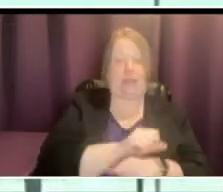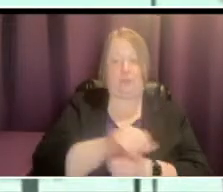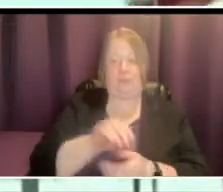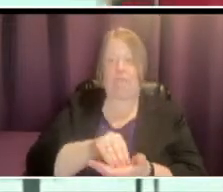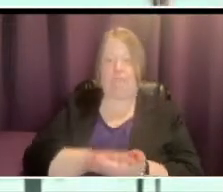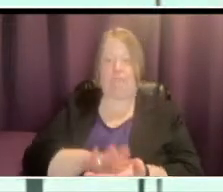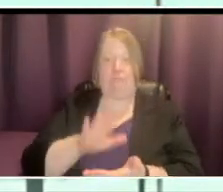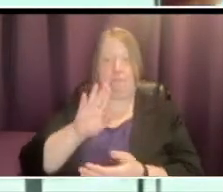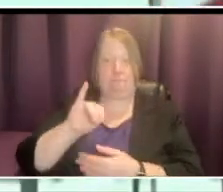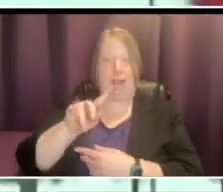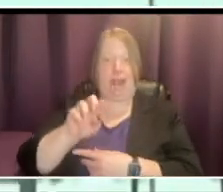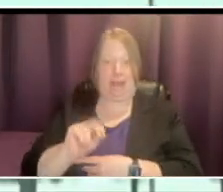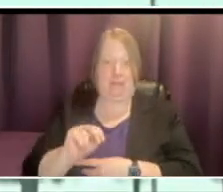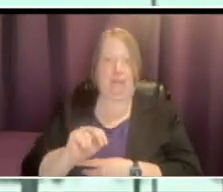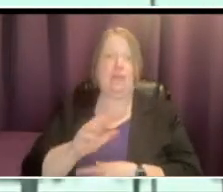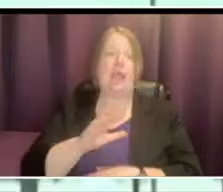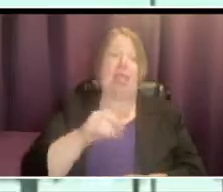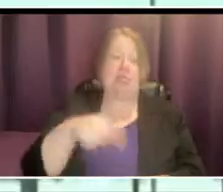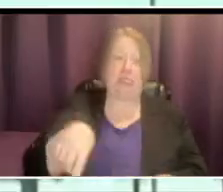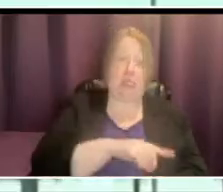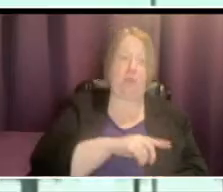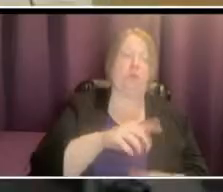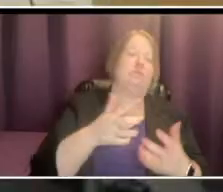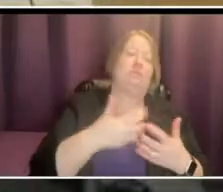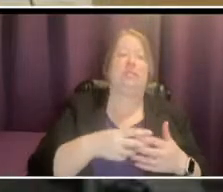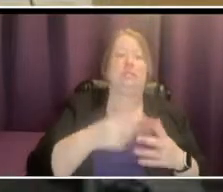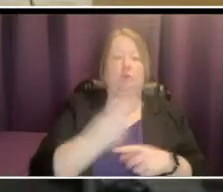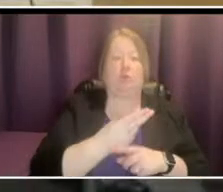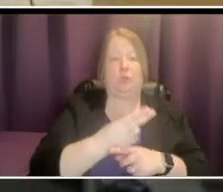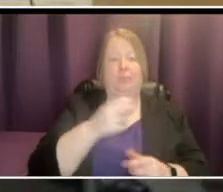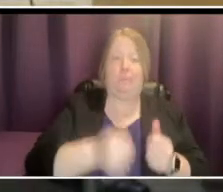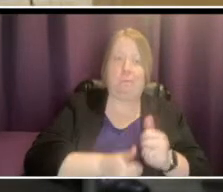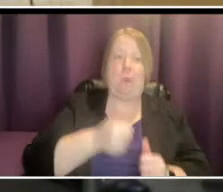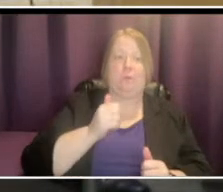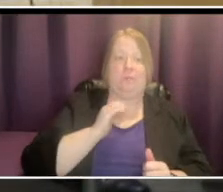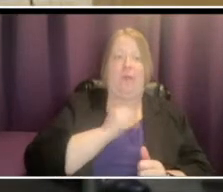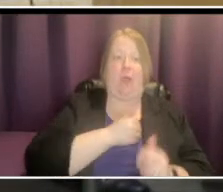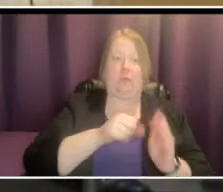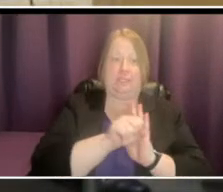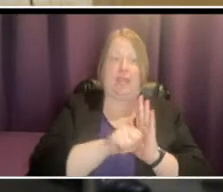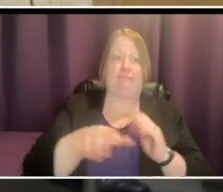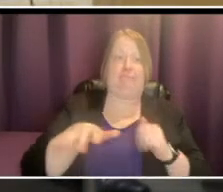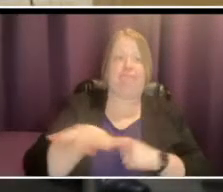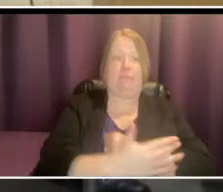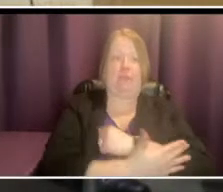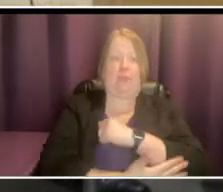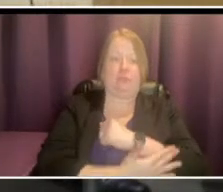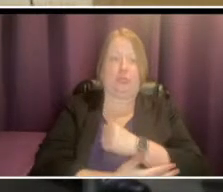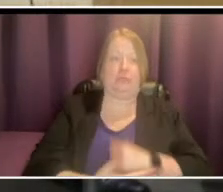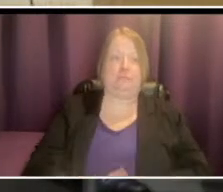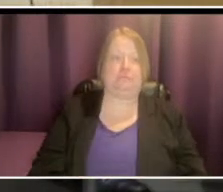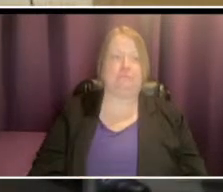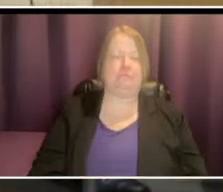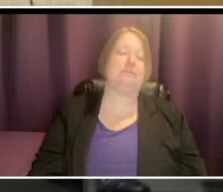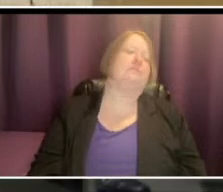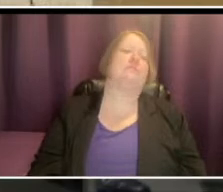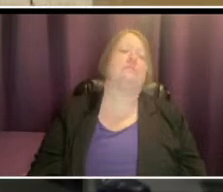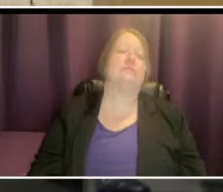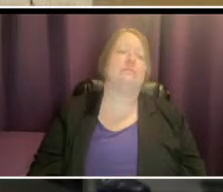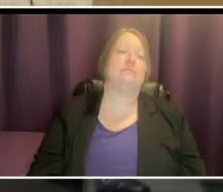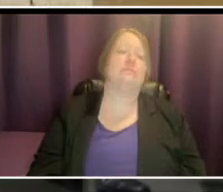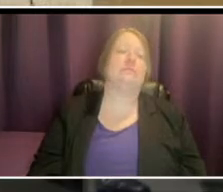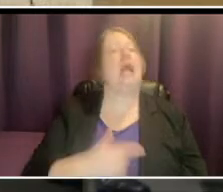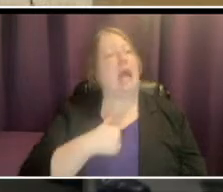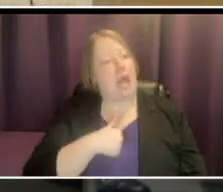majority of states in our country. I went into this and would, you know, tell them